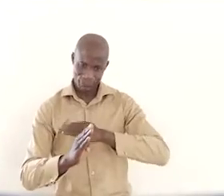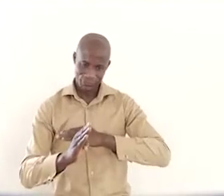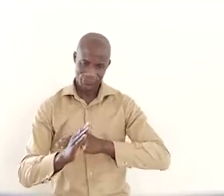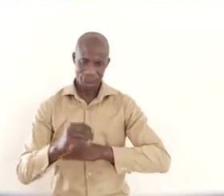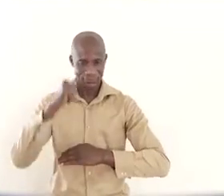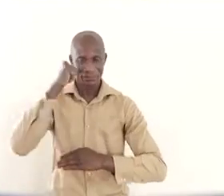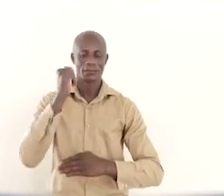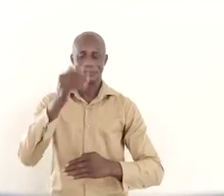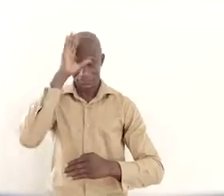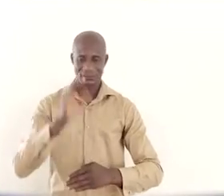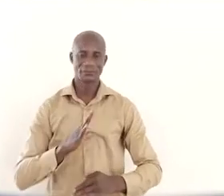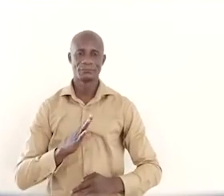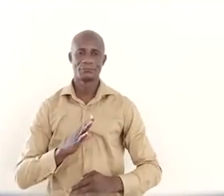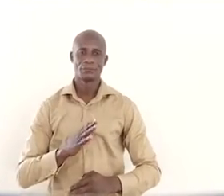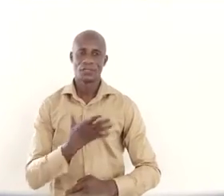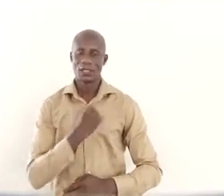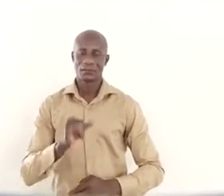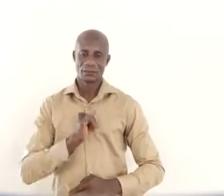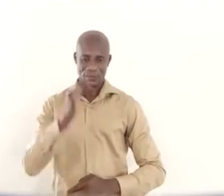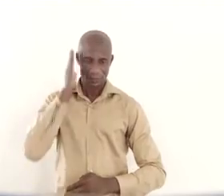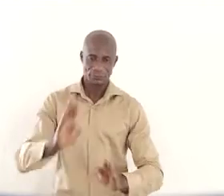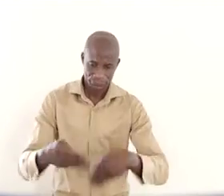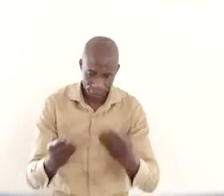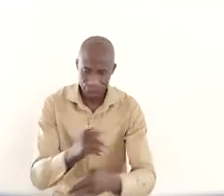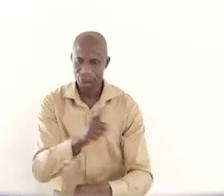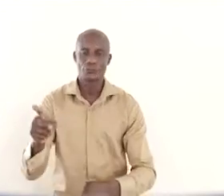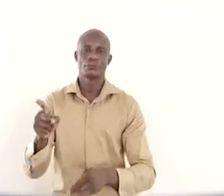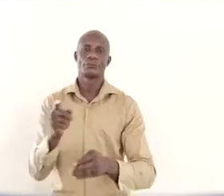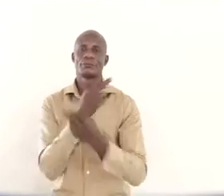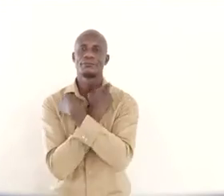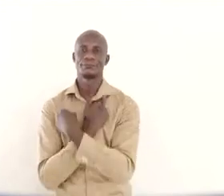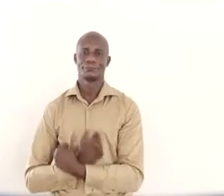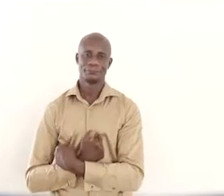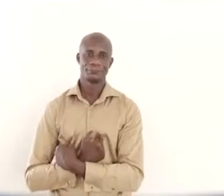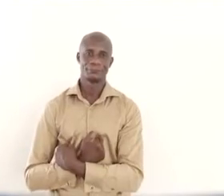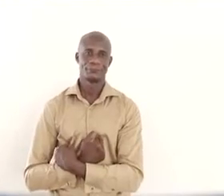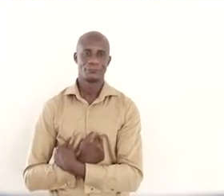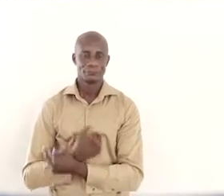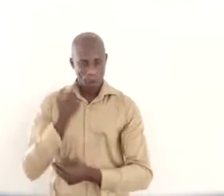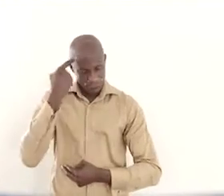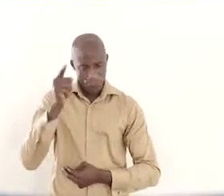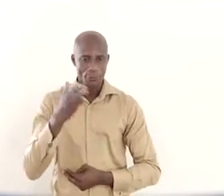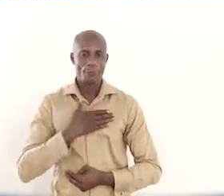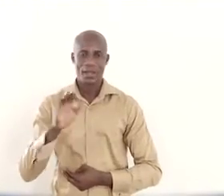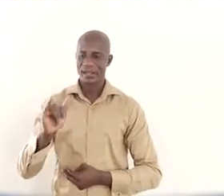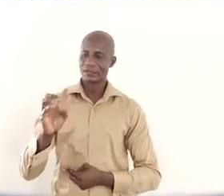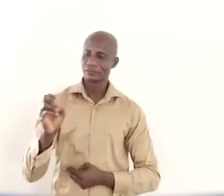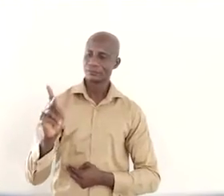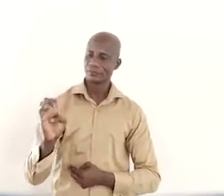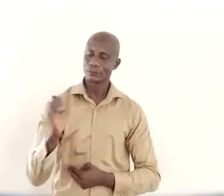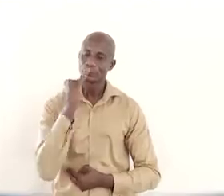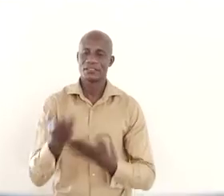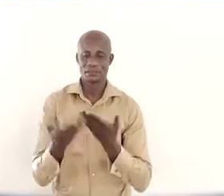and gentle in heart, and I will give you rest. For my yoke